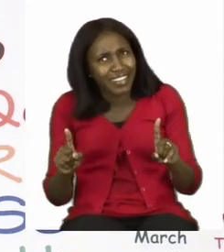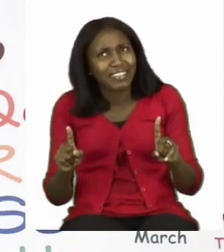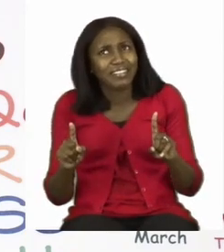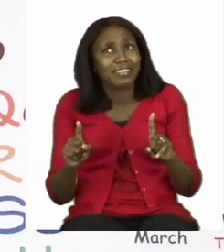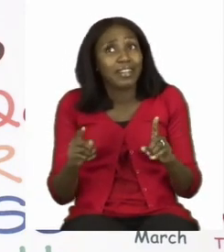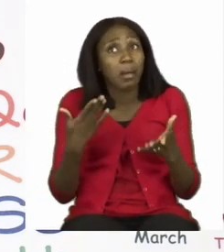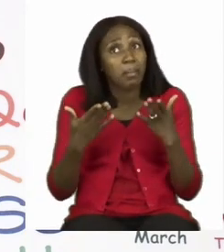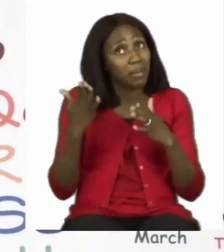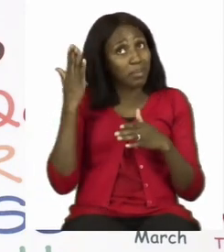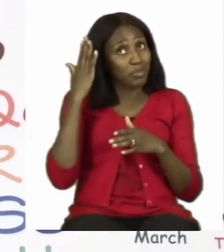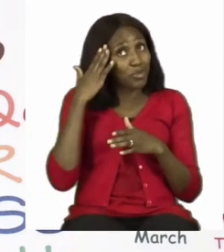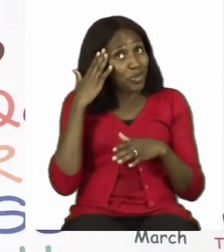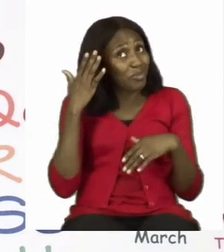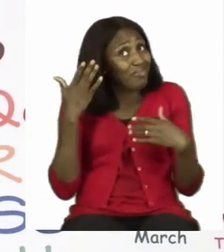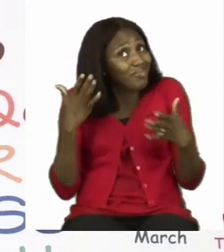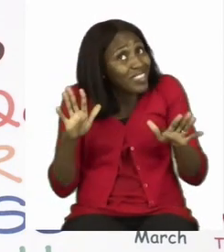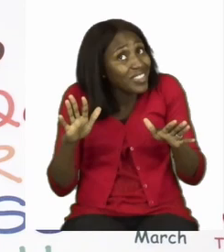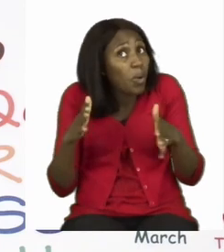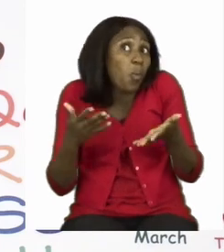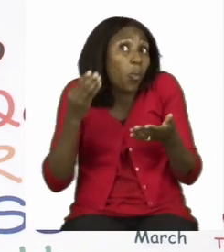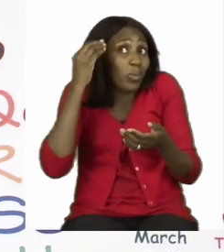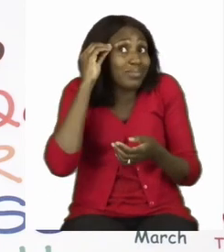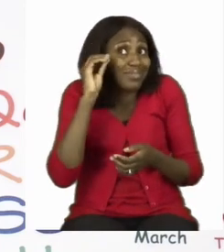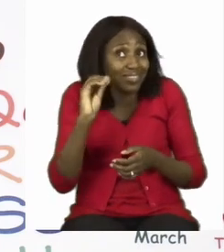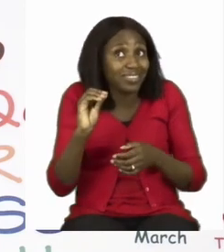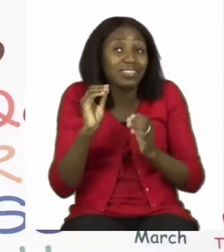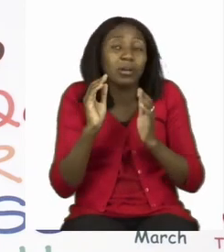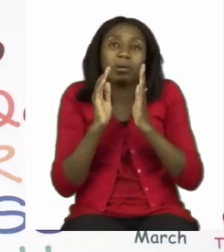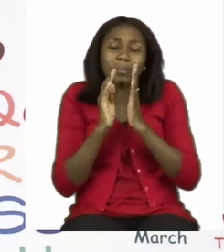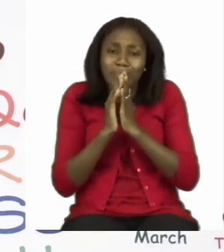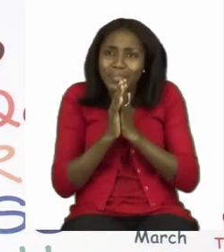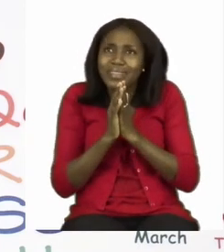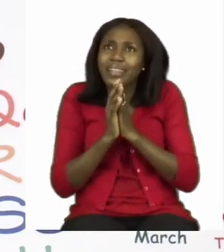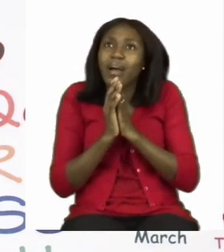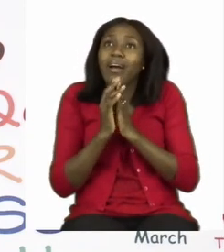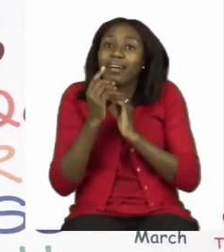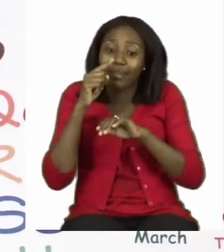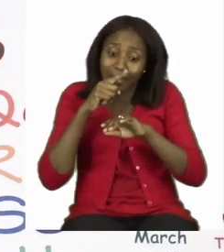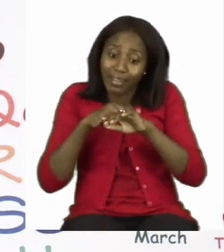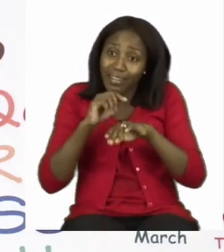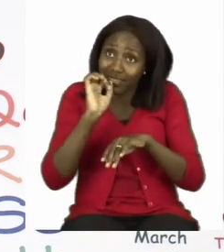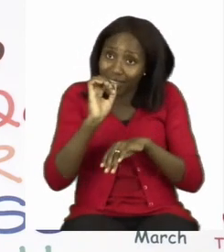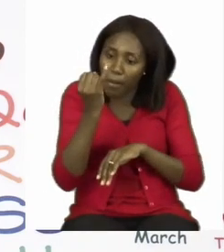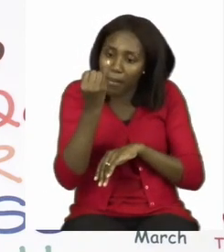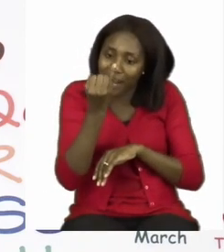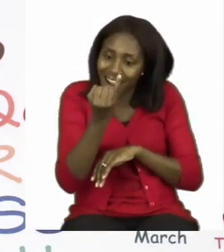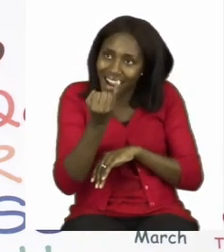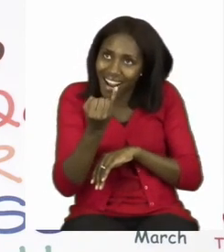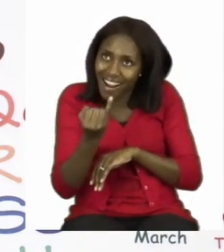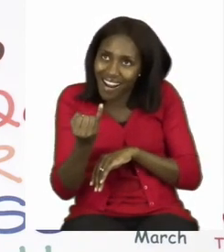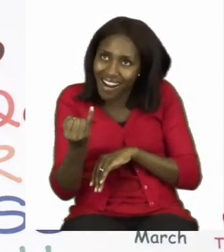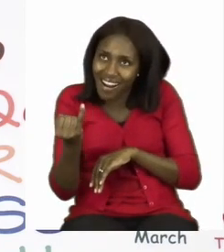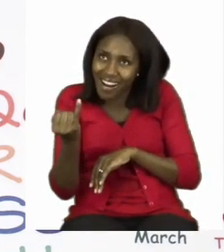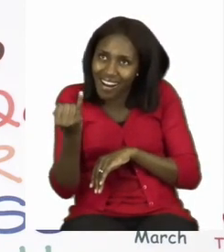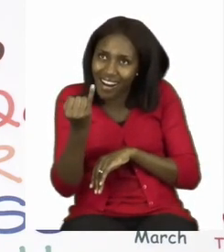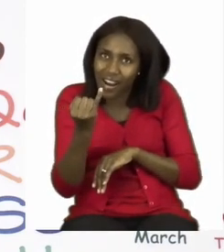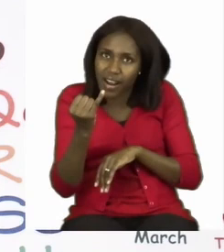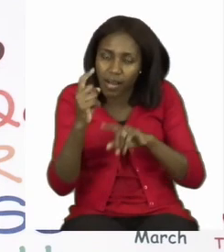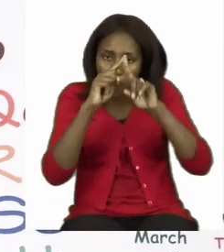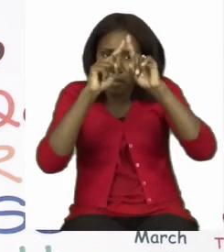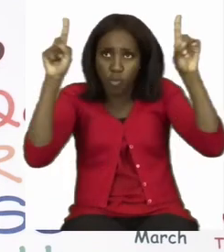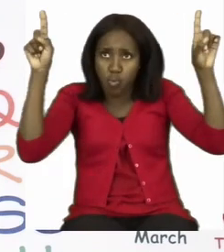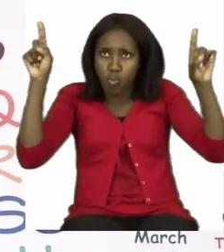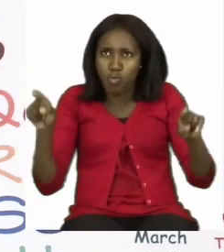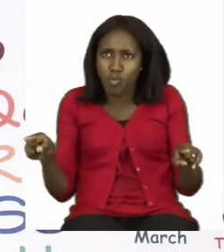have known about. I want you to take your time when you're drawing your plant. try to use the whole